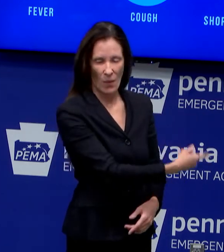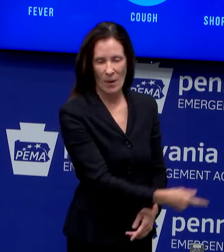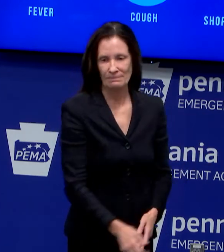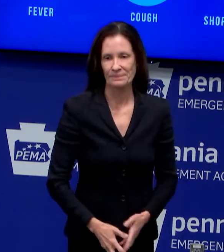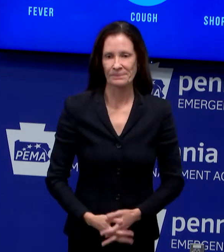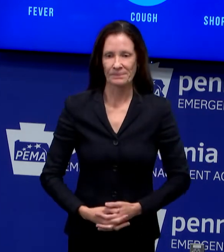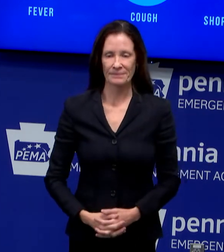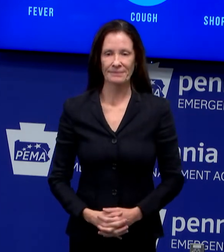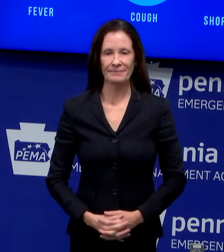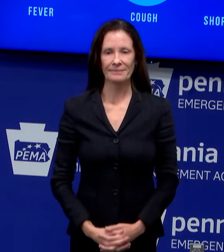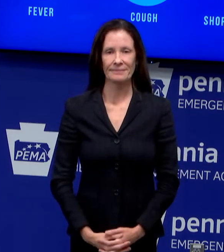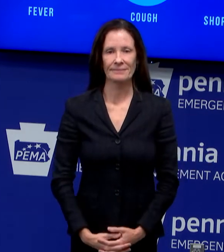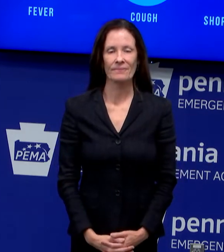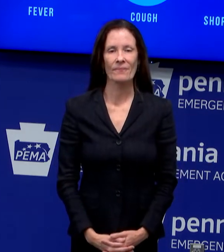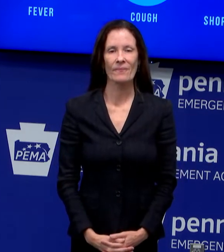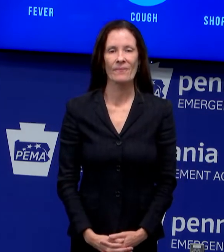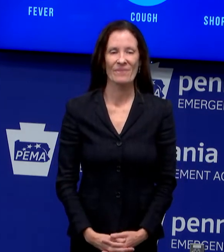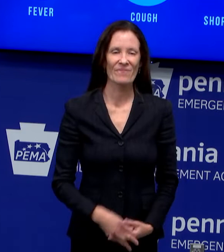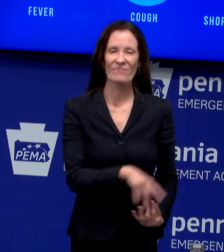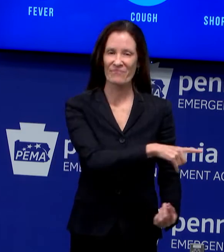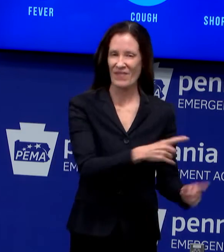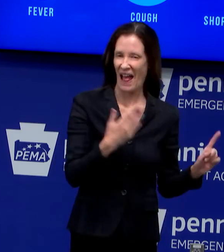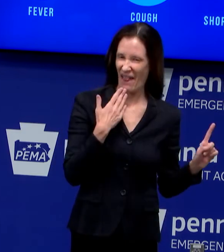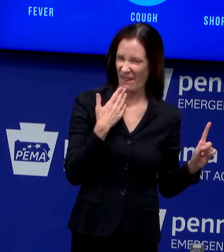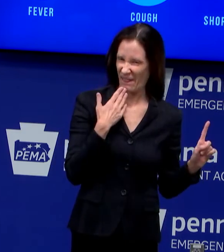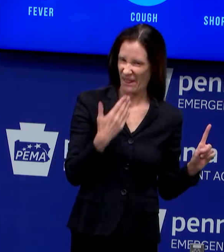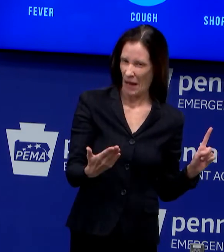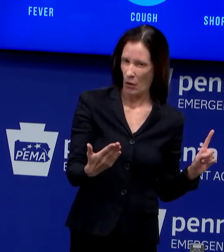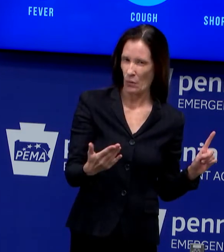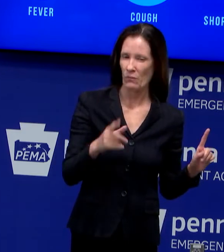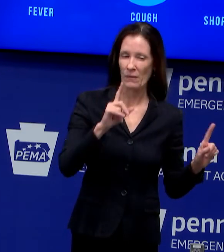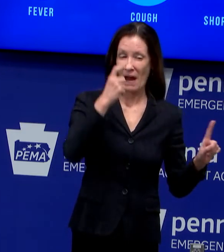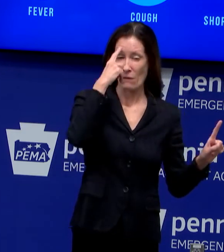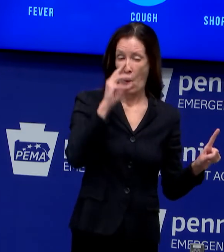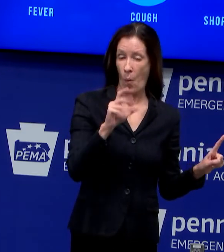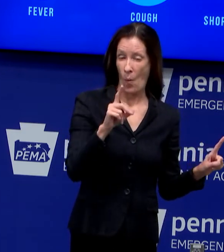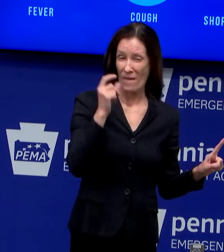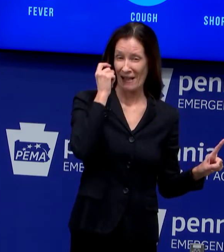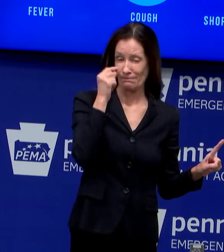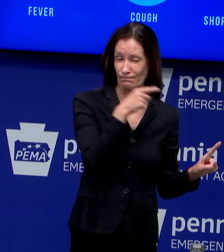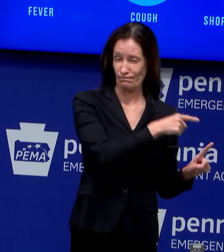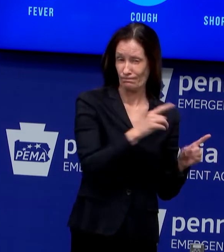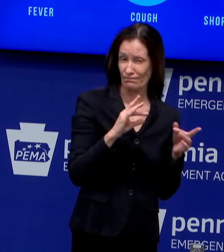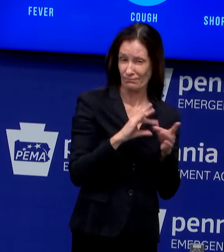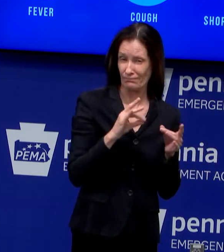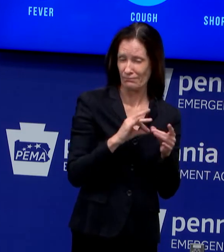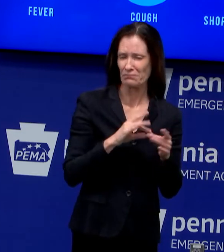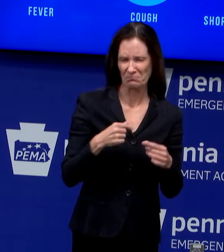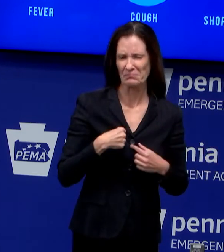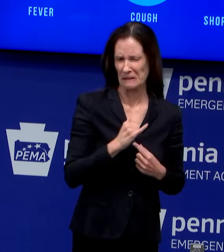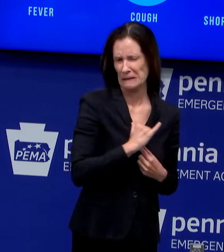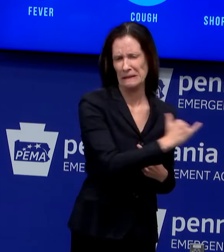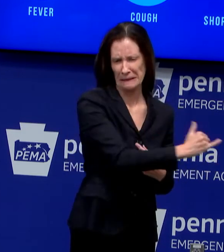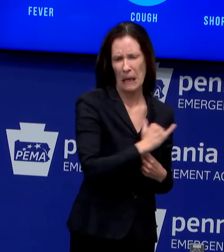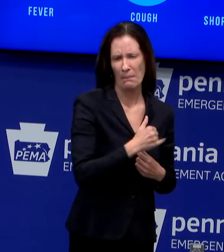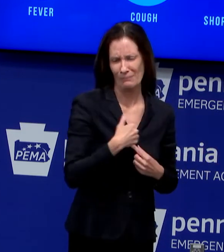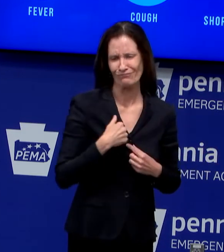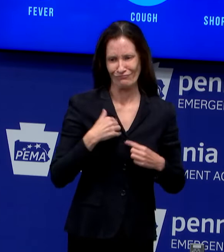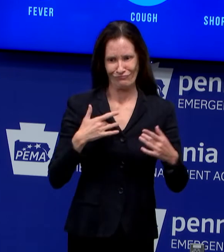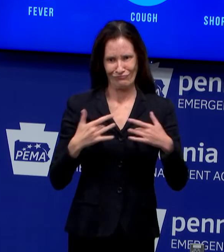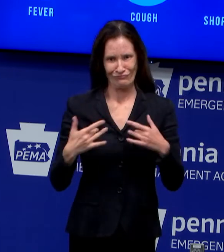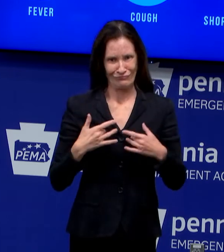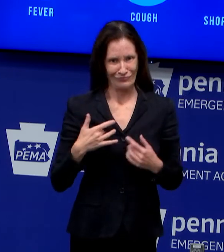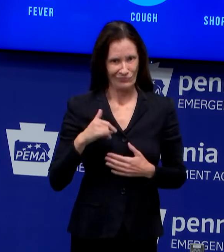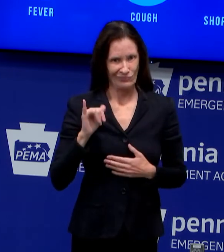Thank you. So yes, as Governor Wolf mentioned, we have had concerns, and so some of the